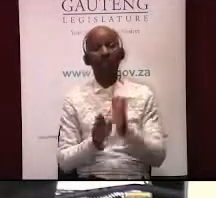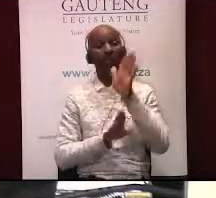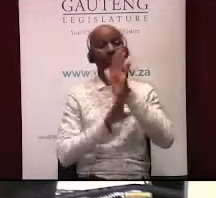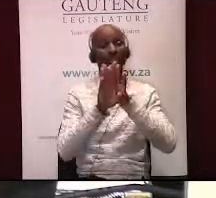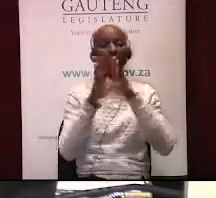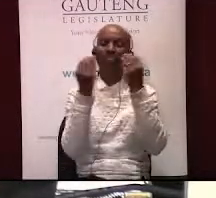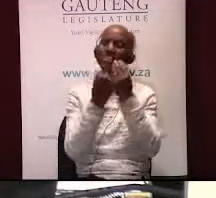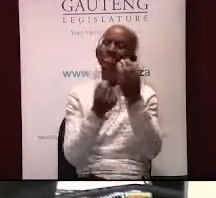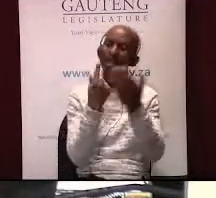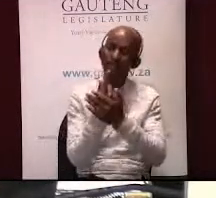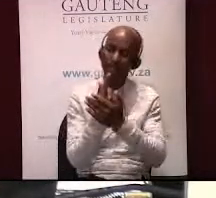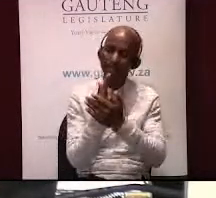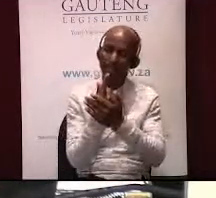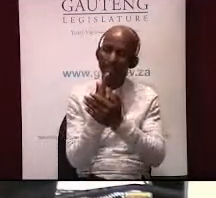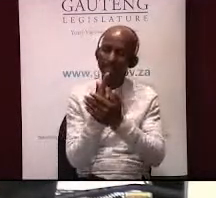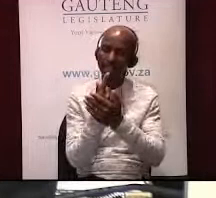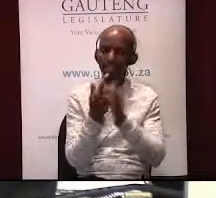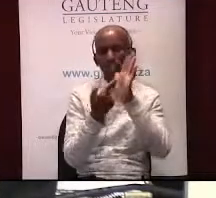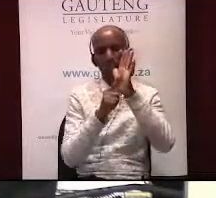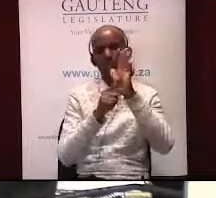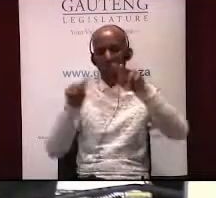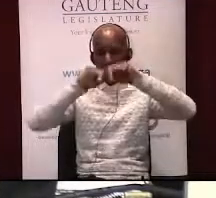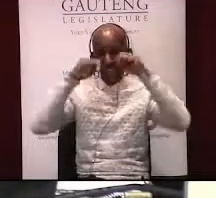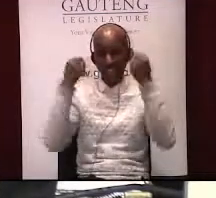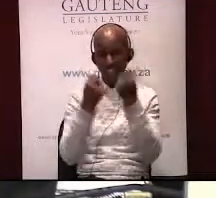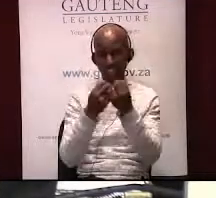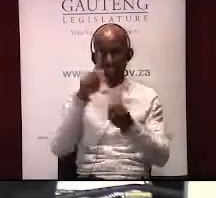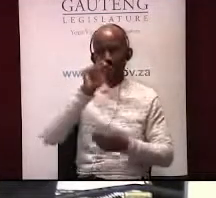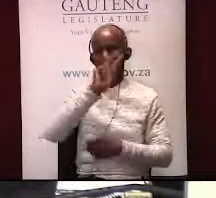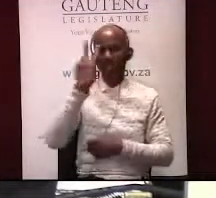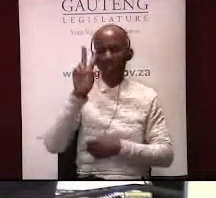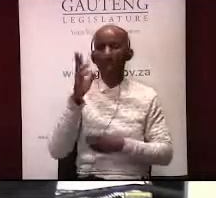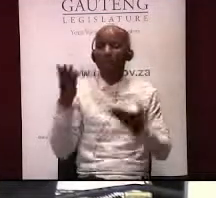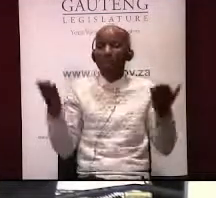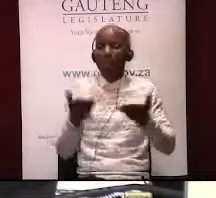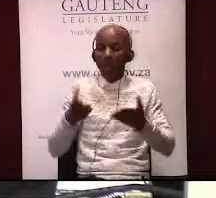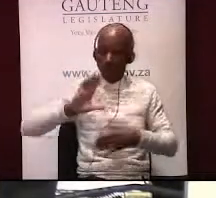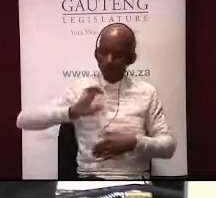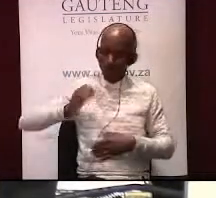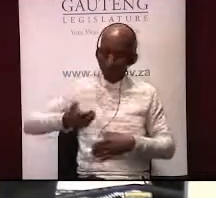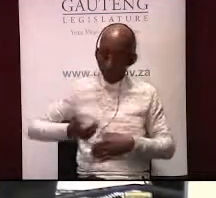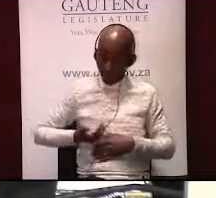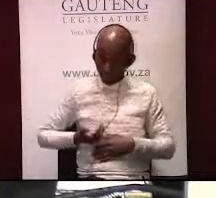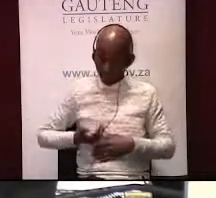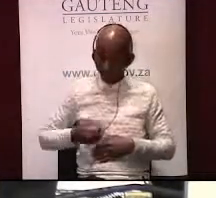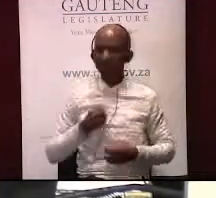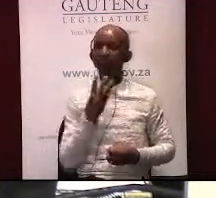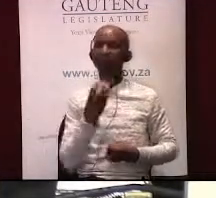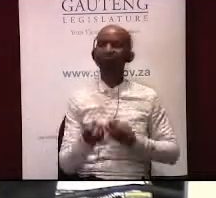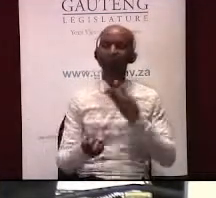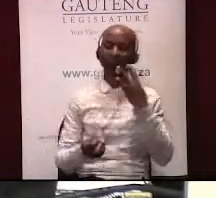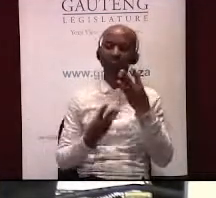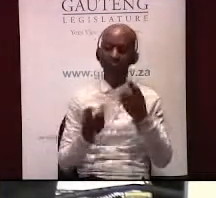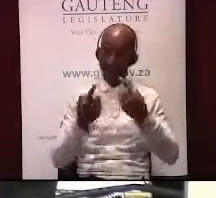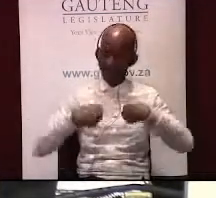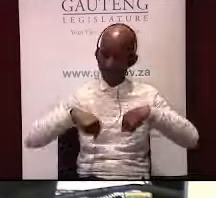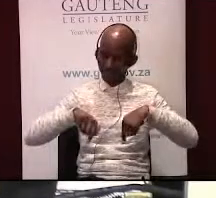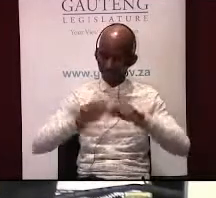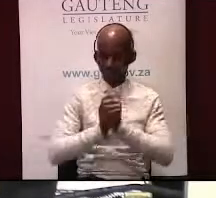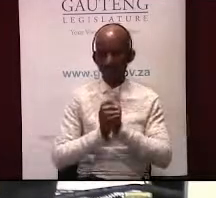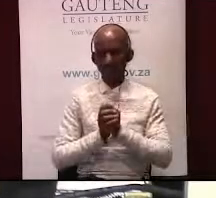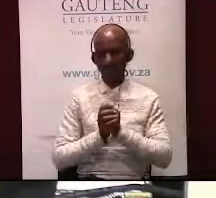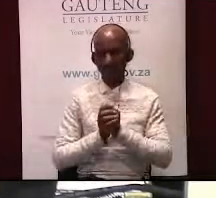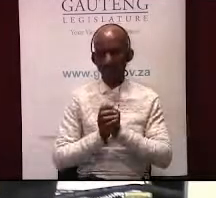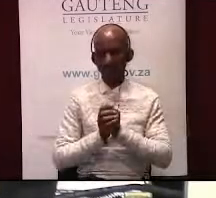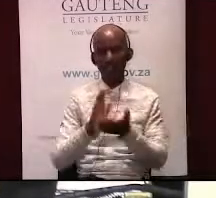scenes displayed on national TV, where women were expressing their on